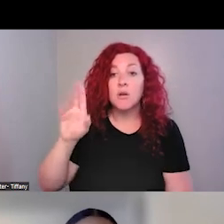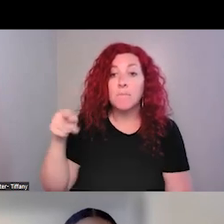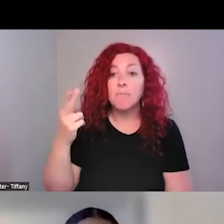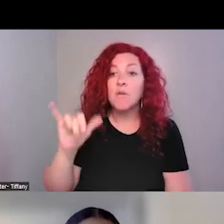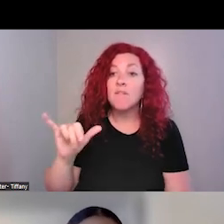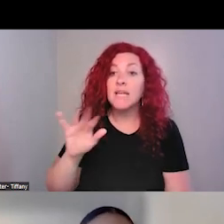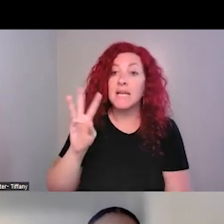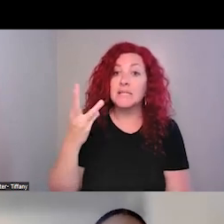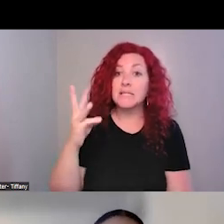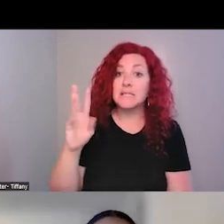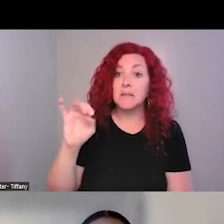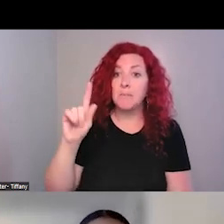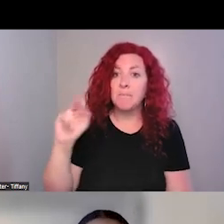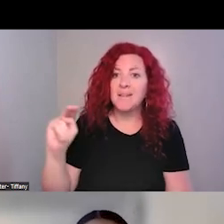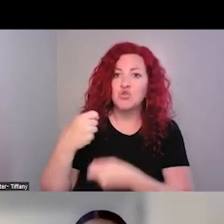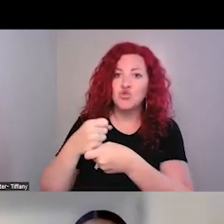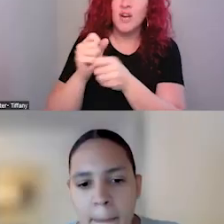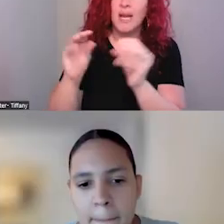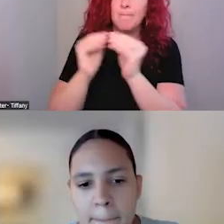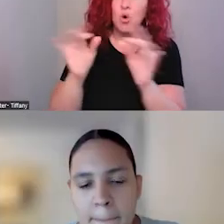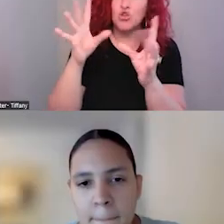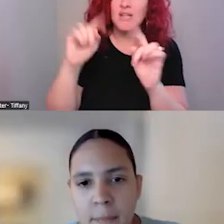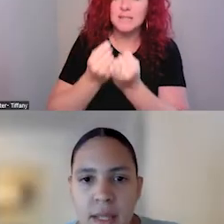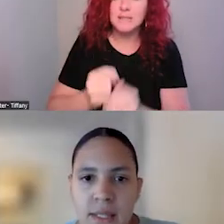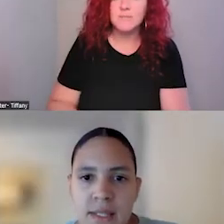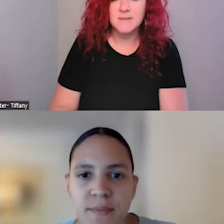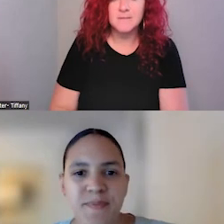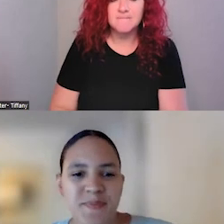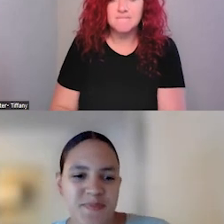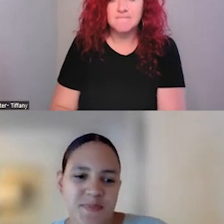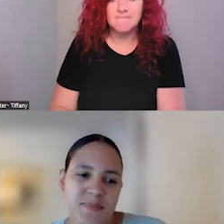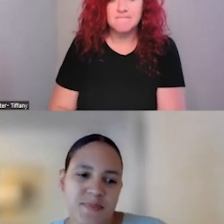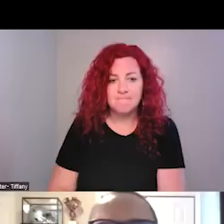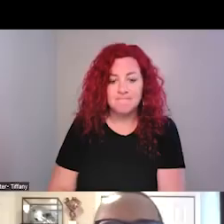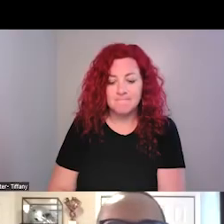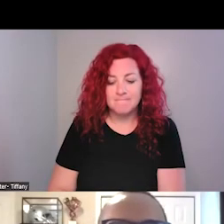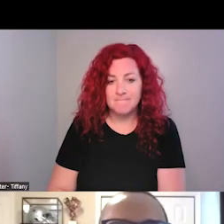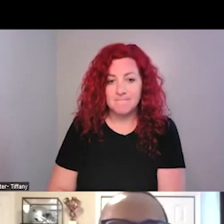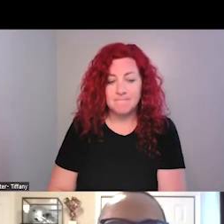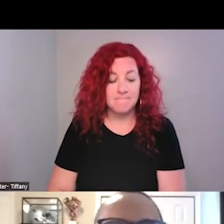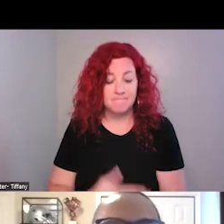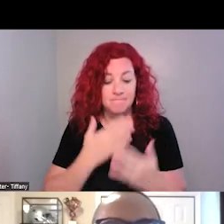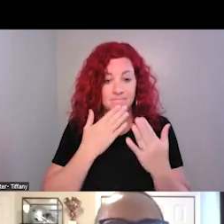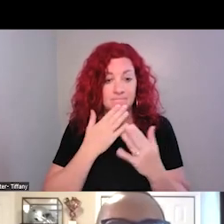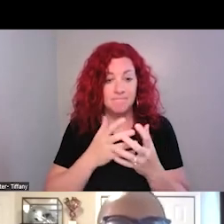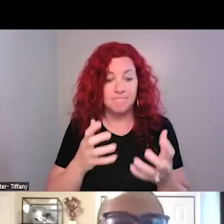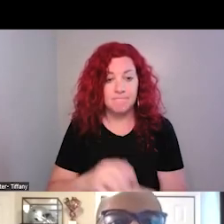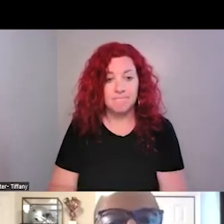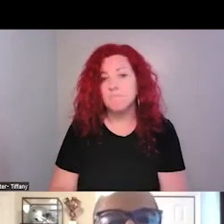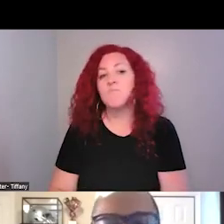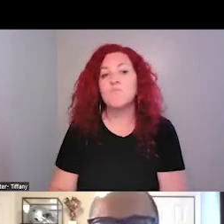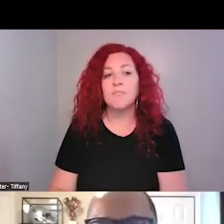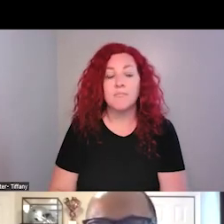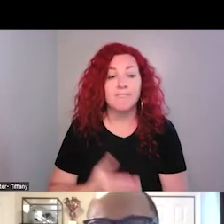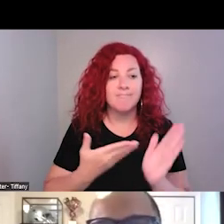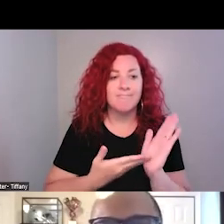mobile crisis teams. Thank you so much. And here we